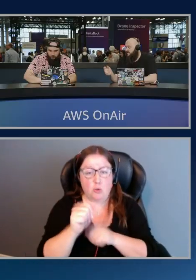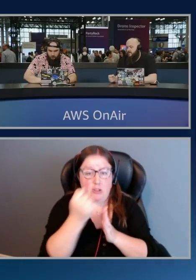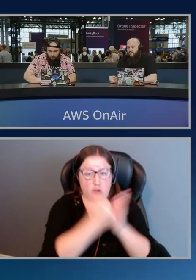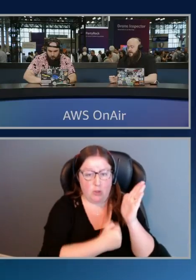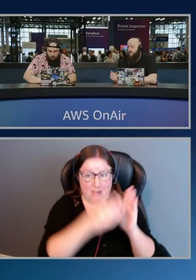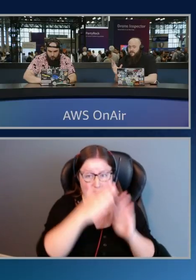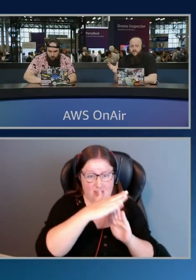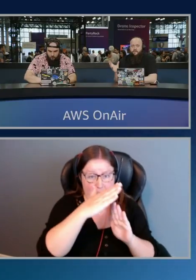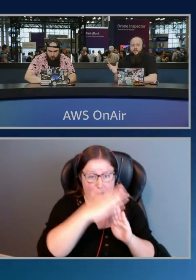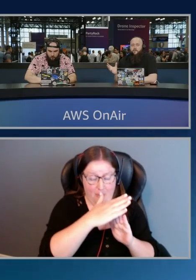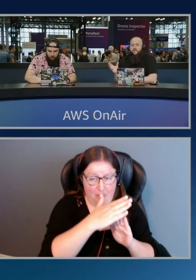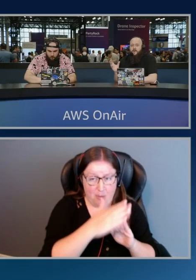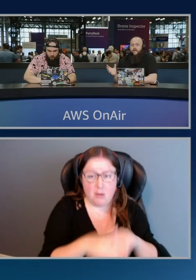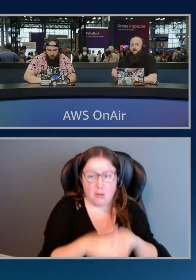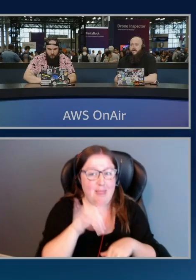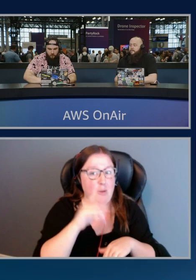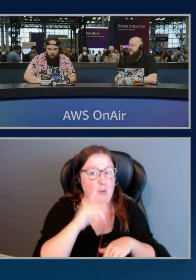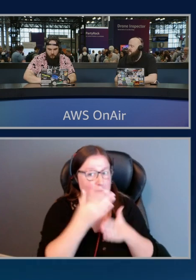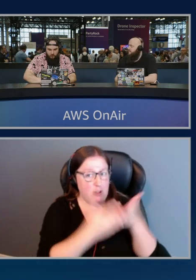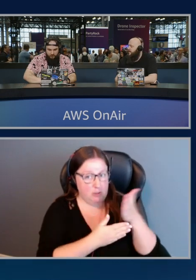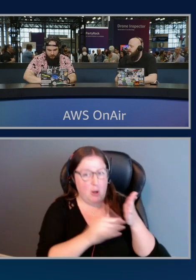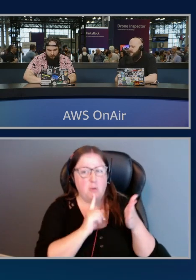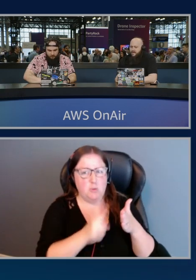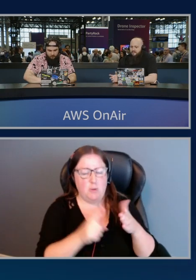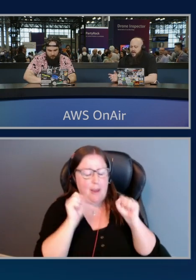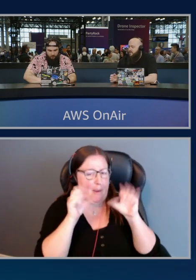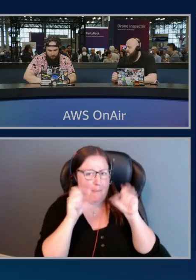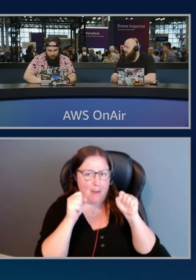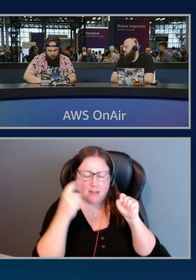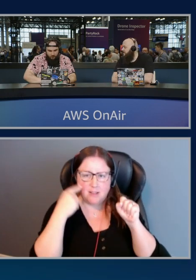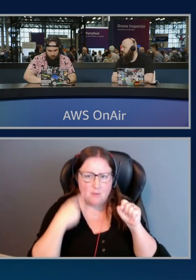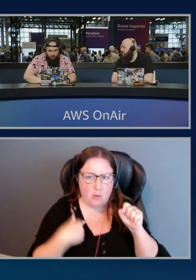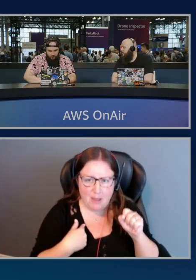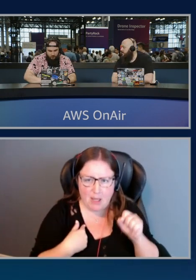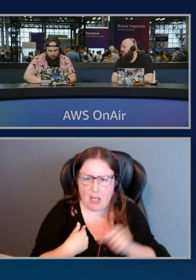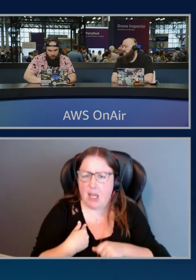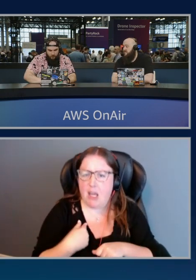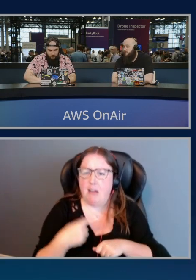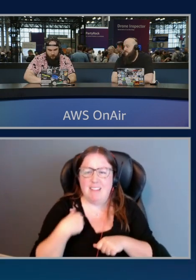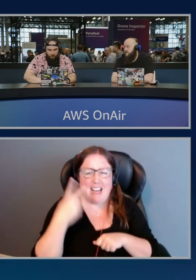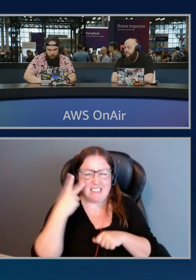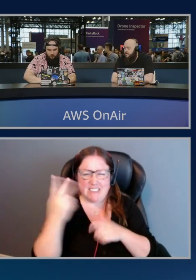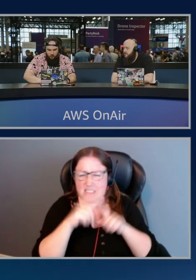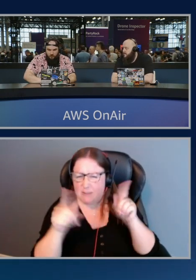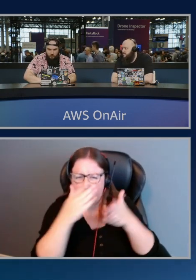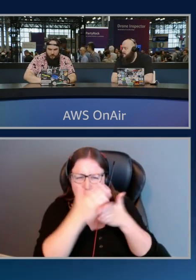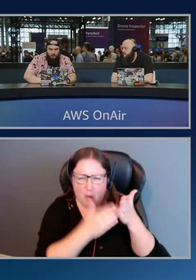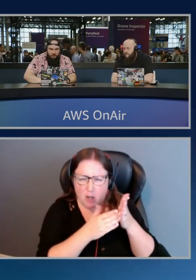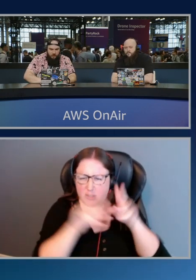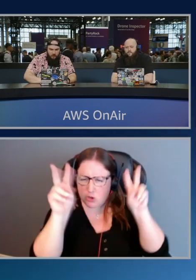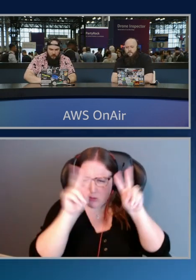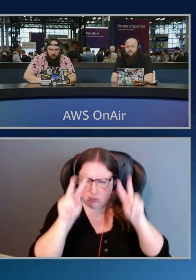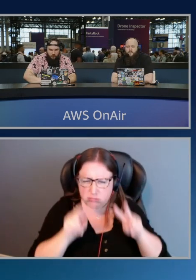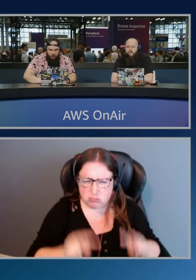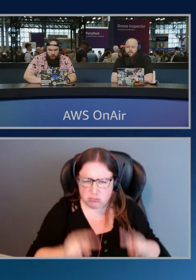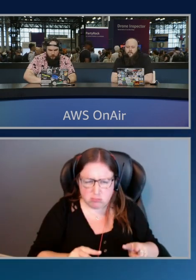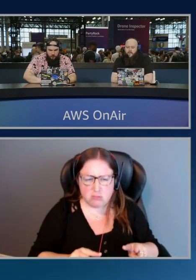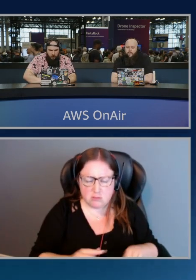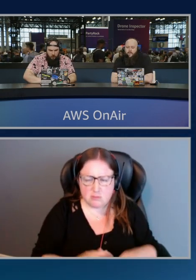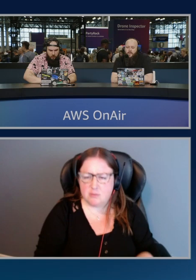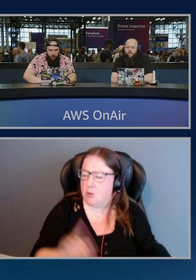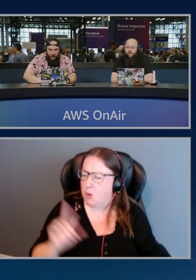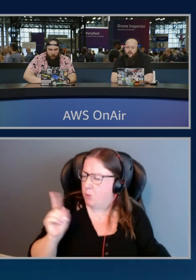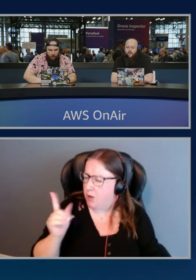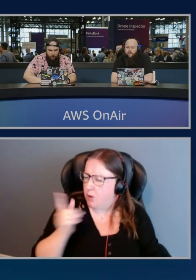look at the different divs, that was the first part that was really like amazing for me. Like I just find different parts and then just loop over them. So it's